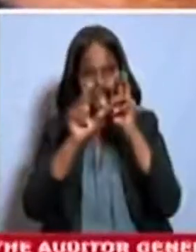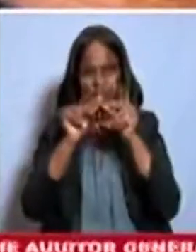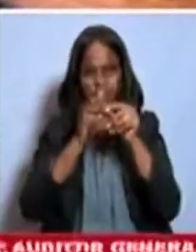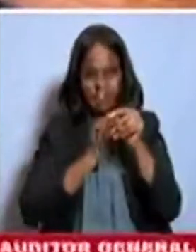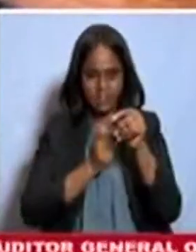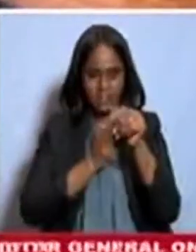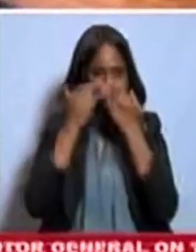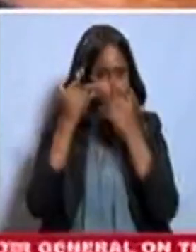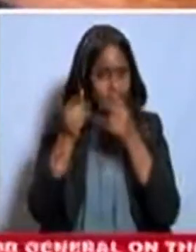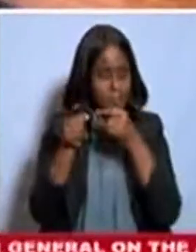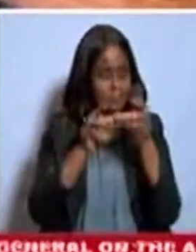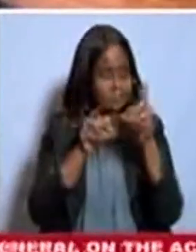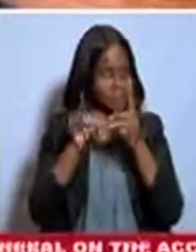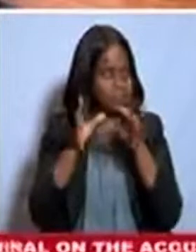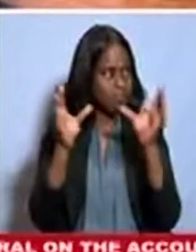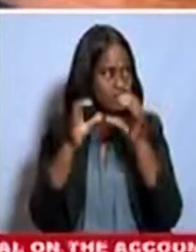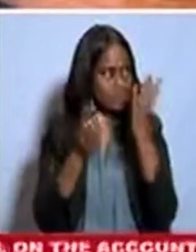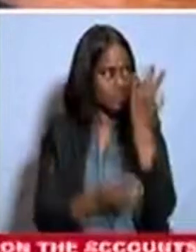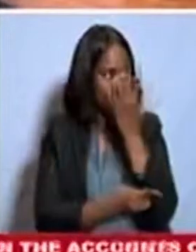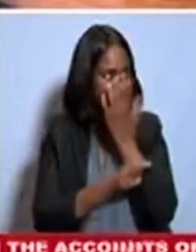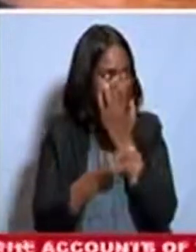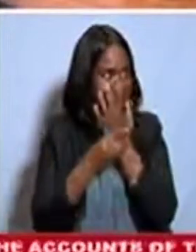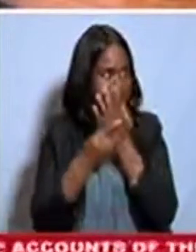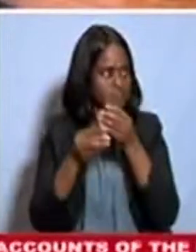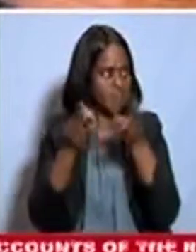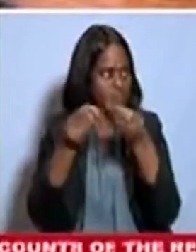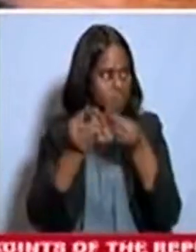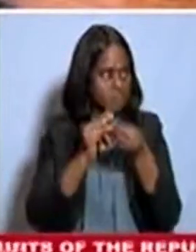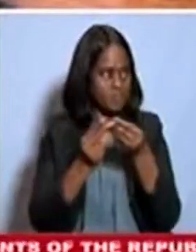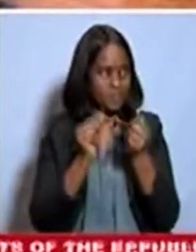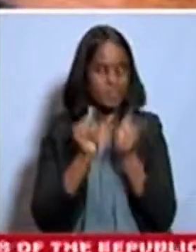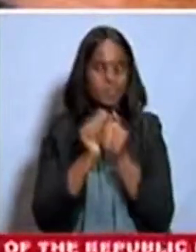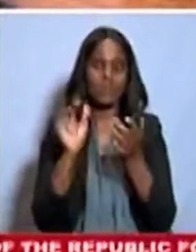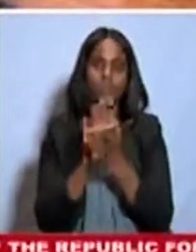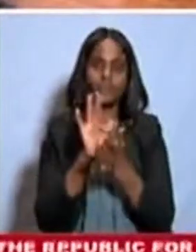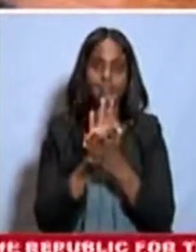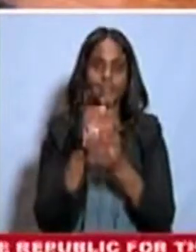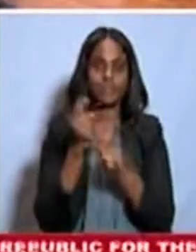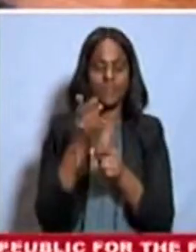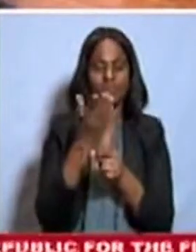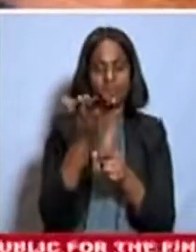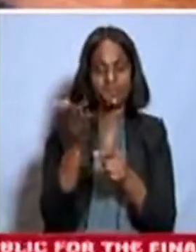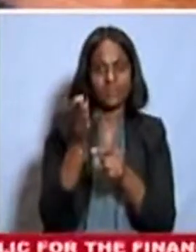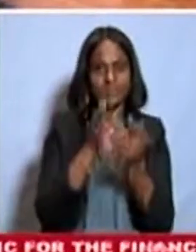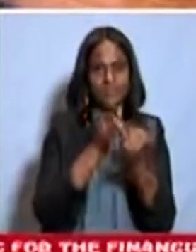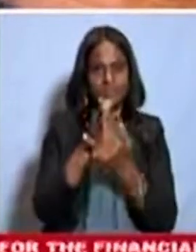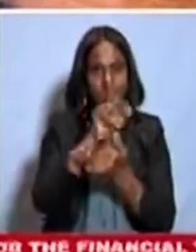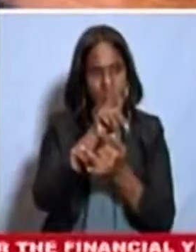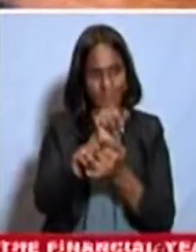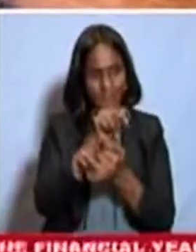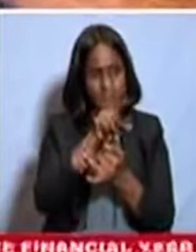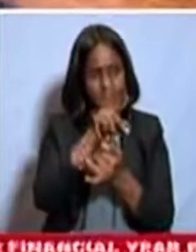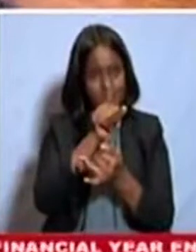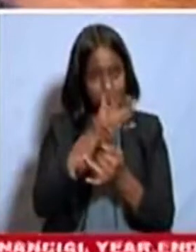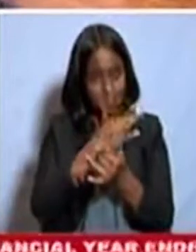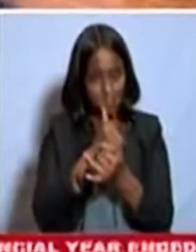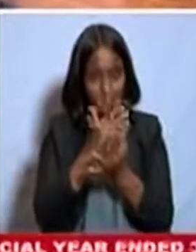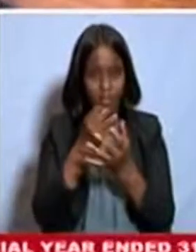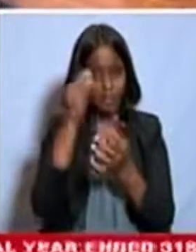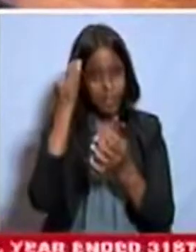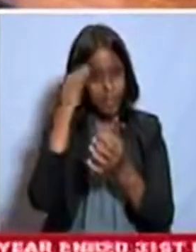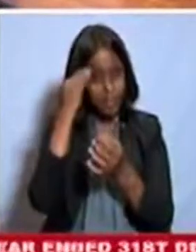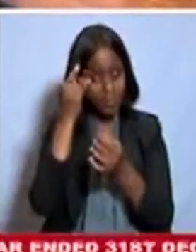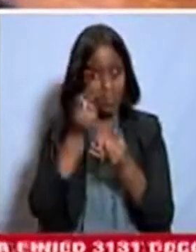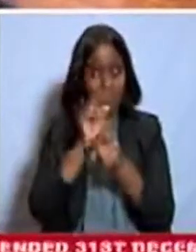hope Director Community Development to provide us with that documentation from through the PS. PS, I want to find out from